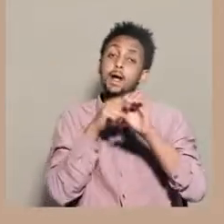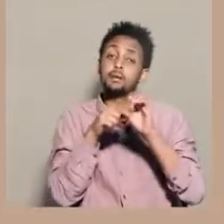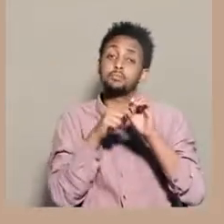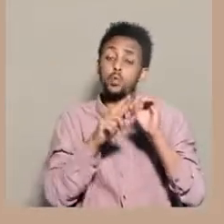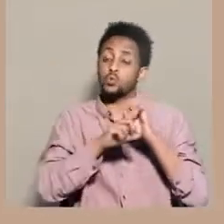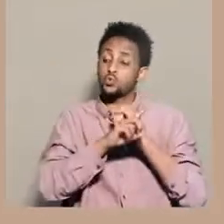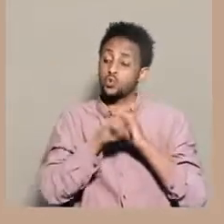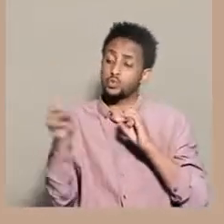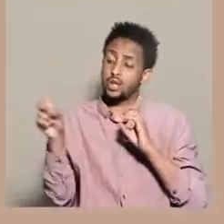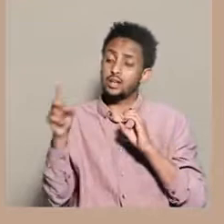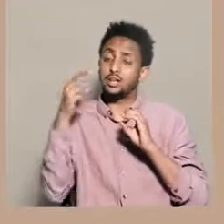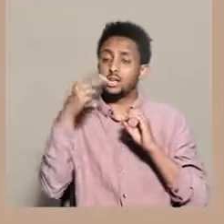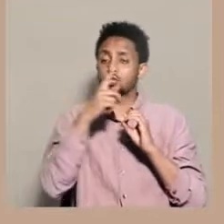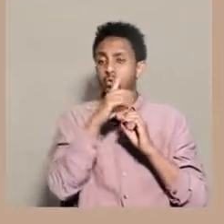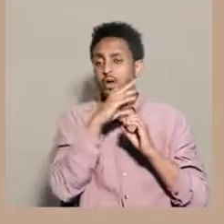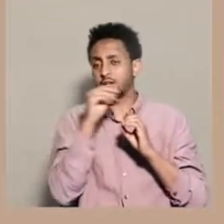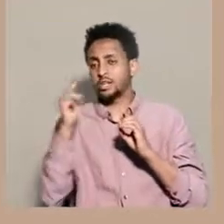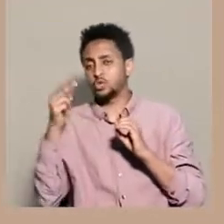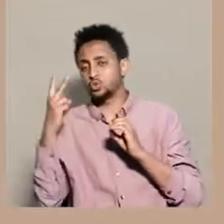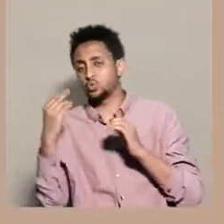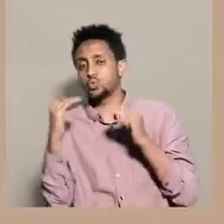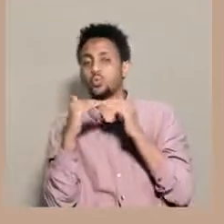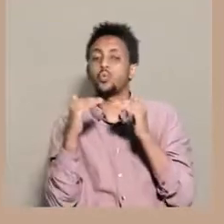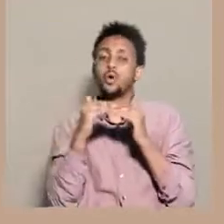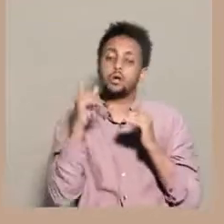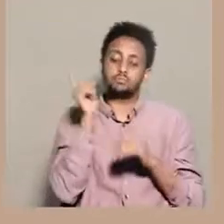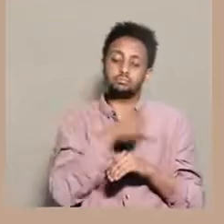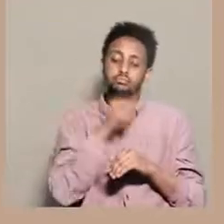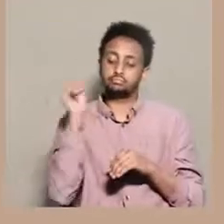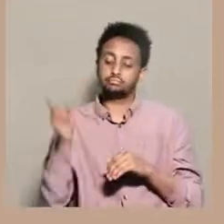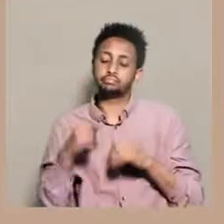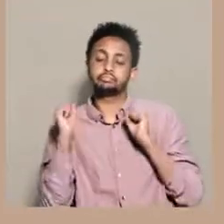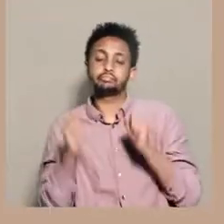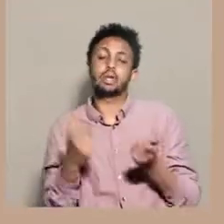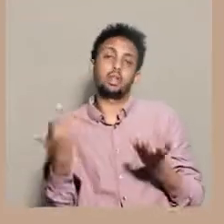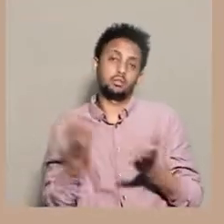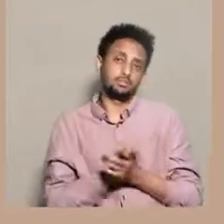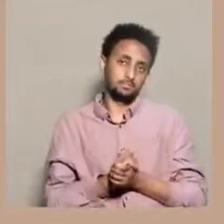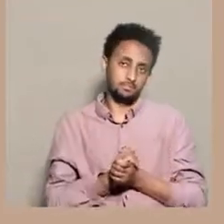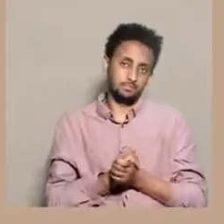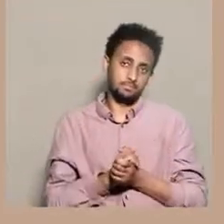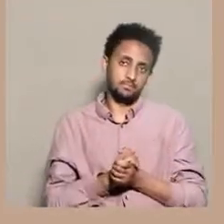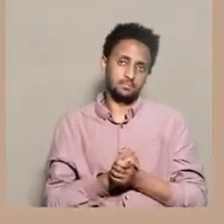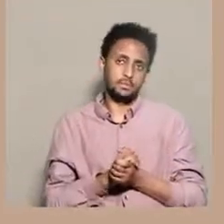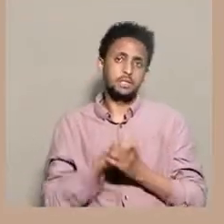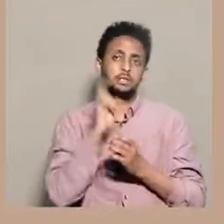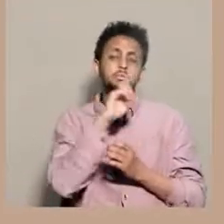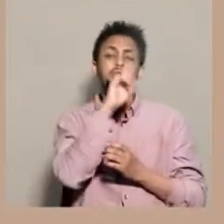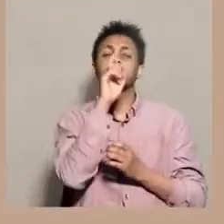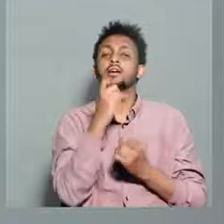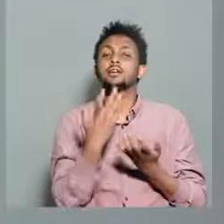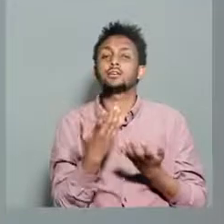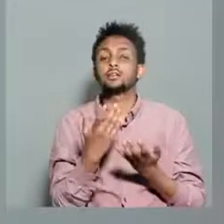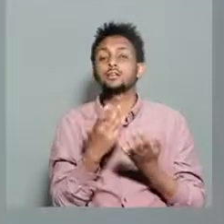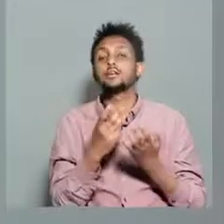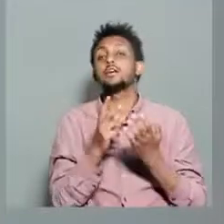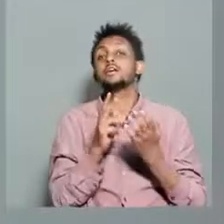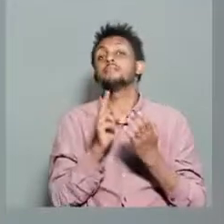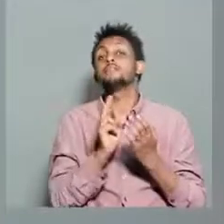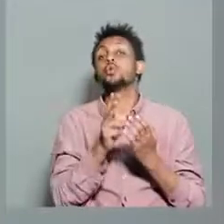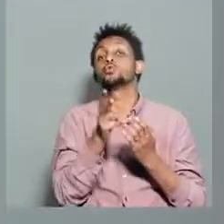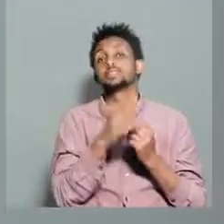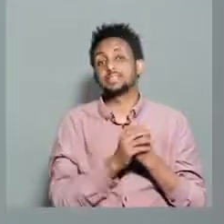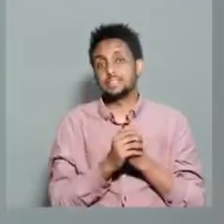horizontal pipe, H1 and H2 are equal. So we can eliminate these two. What we are asked is to find the velocity